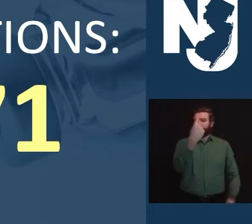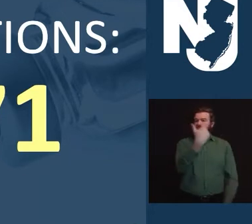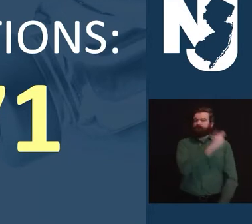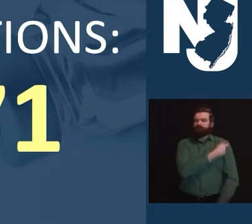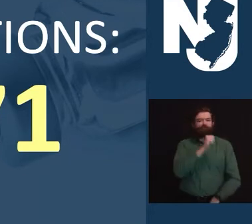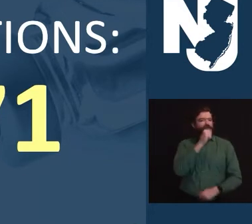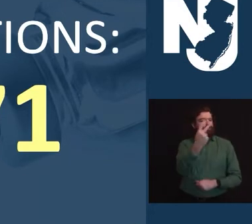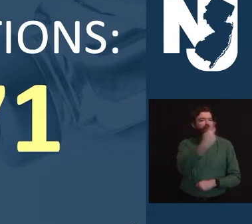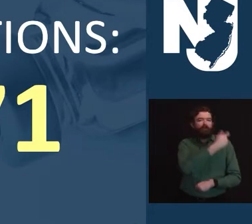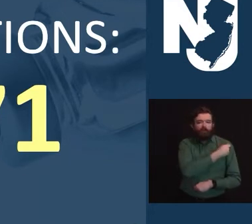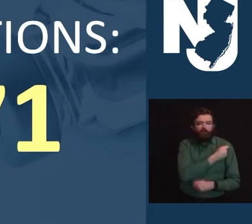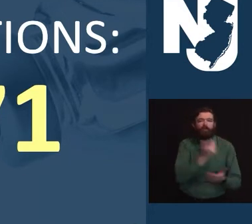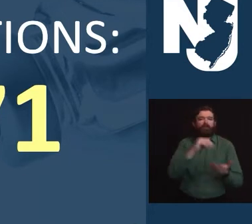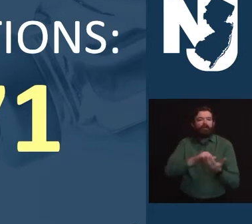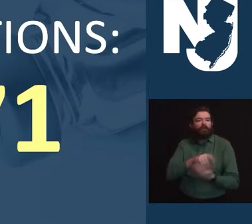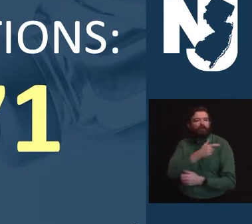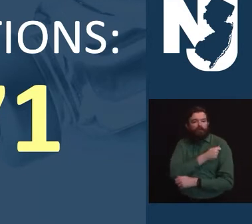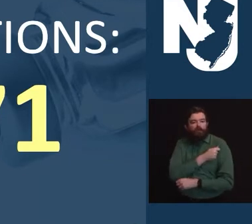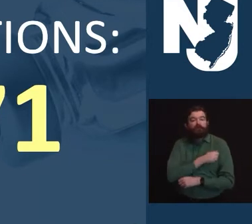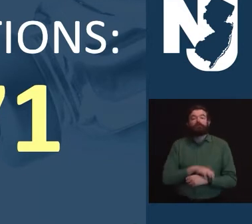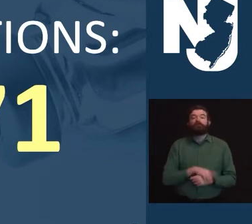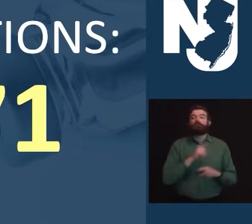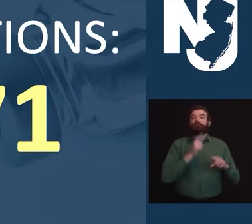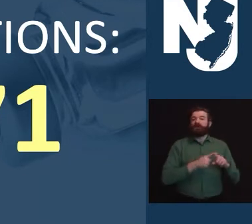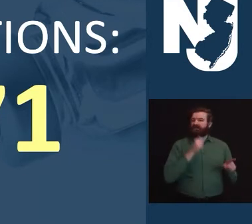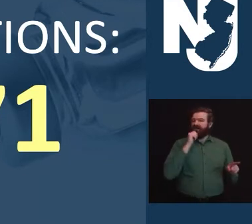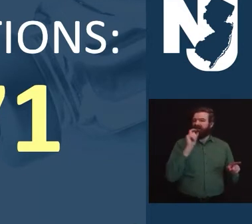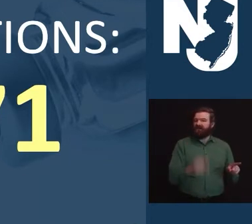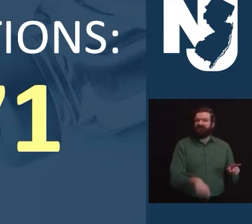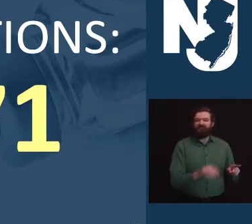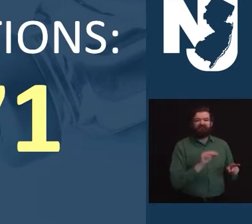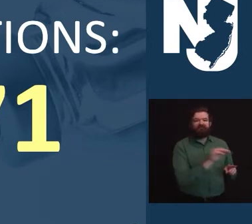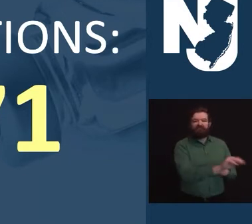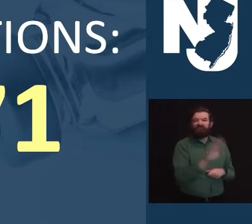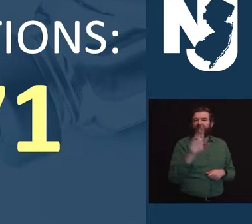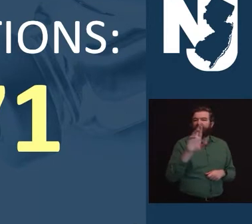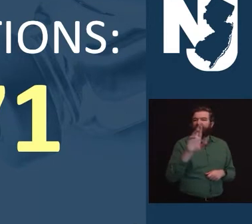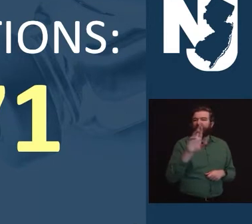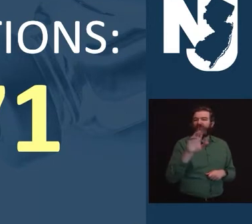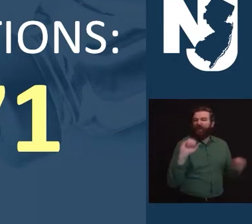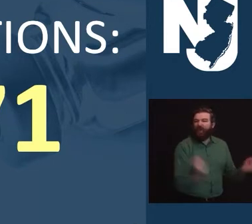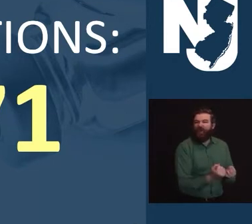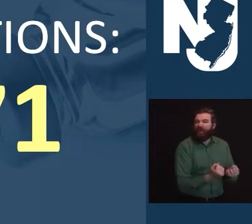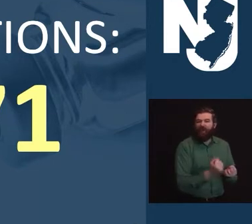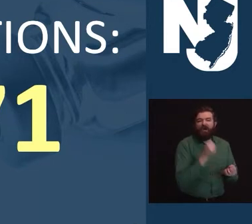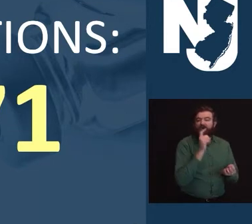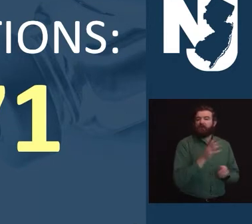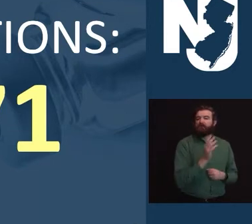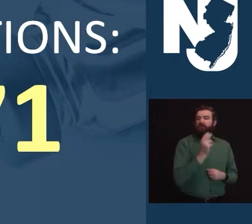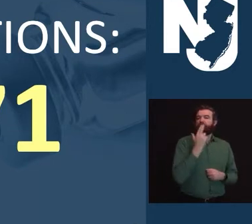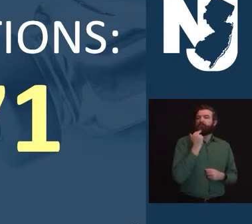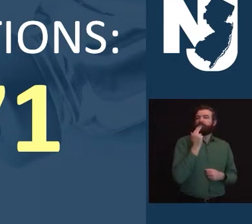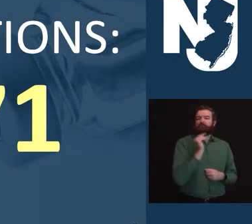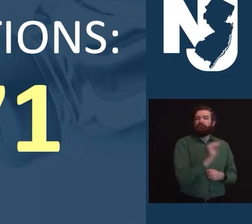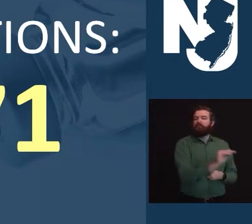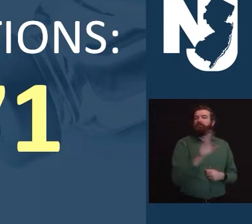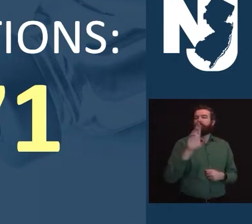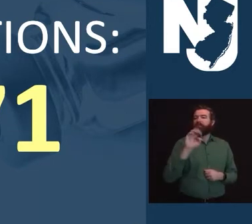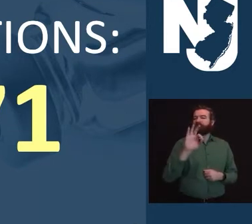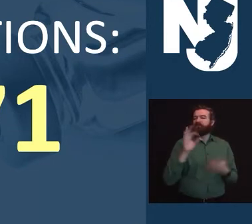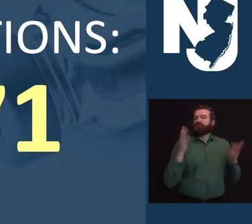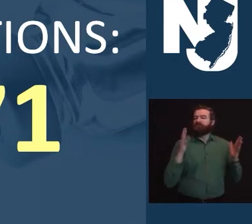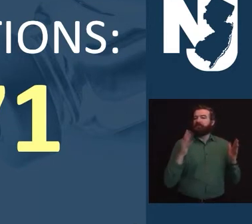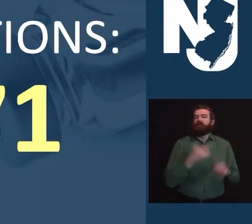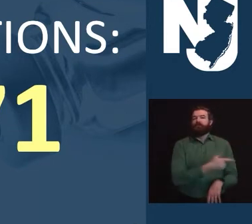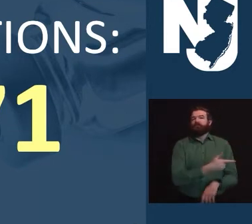refrigeration, it could be a game changer in our ability to quickly ramp up our own vaccine distribution and administration. I want a quick time out. I had a